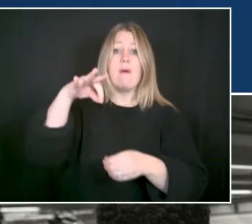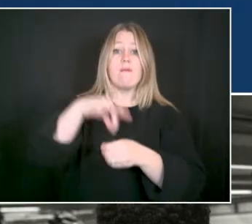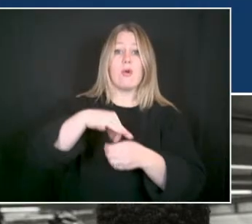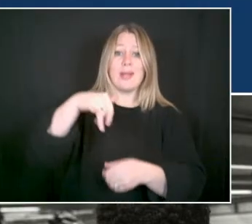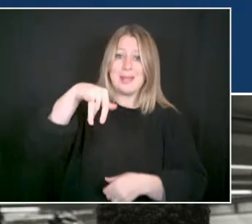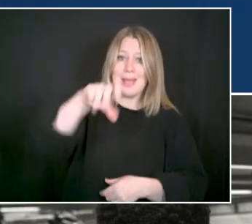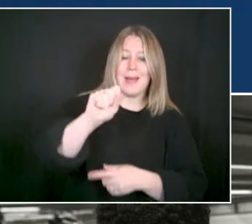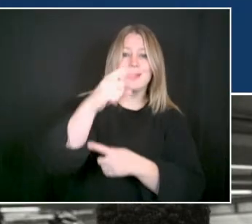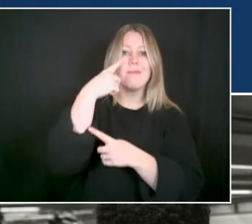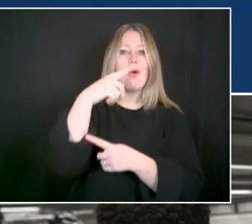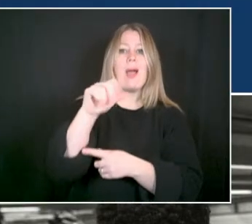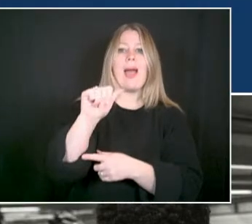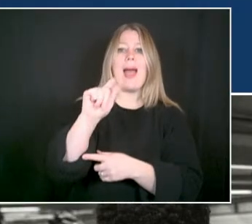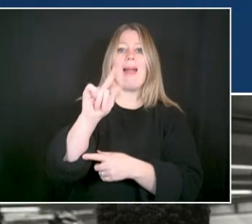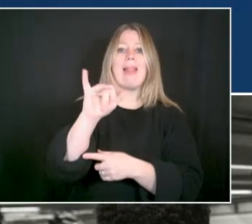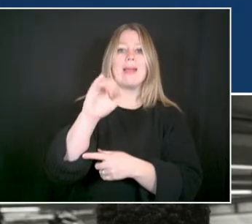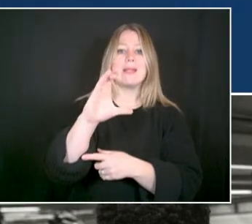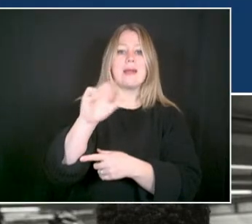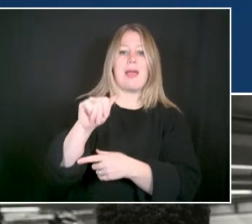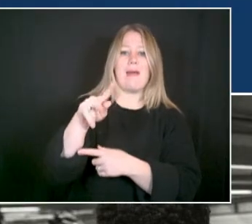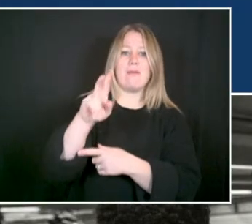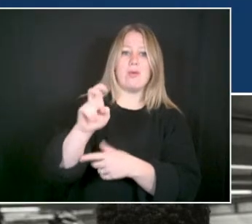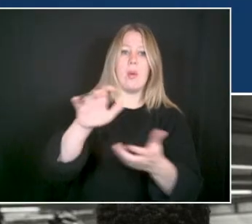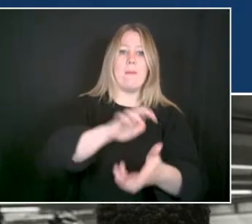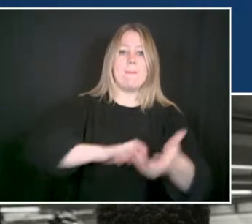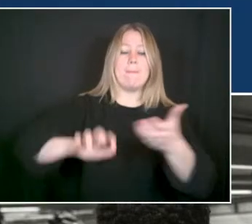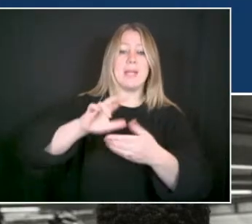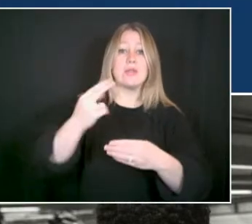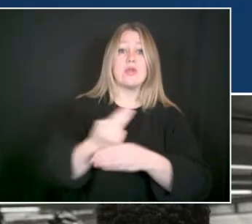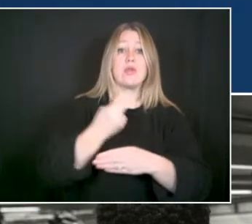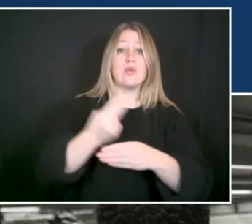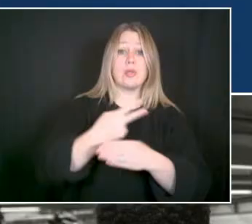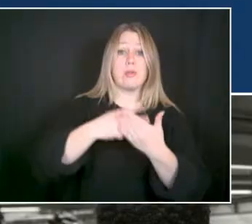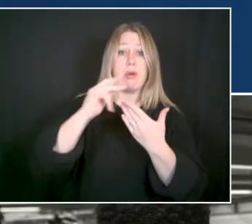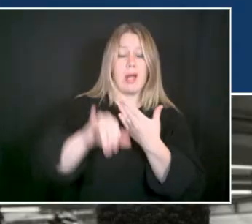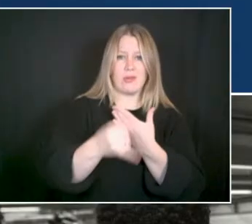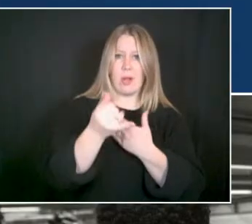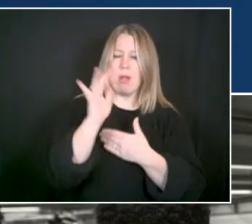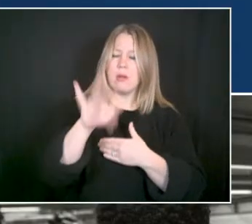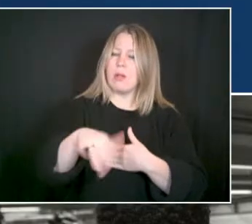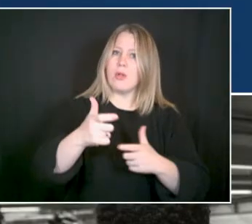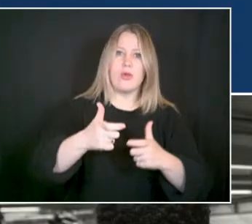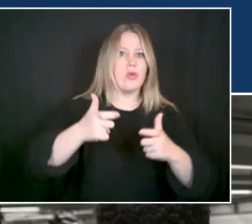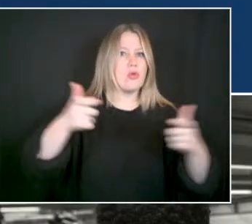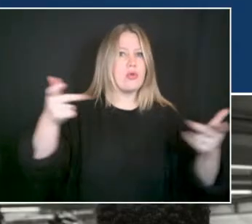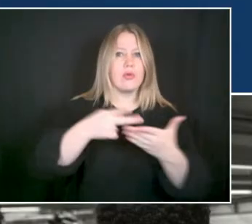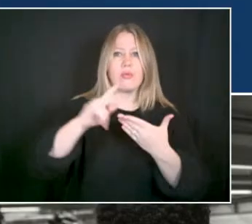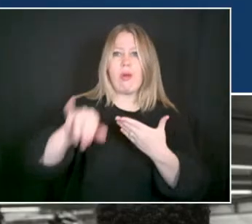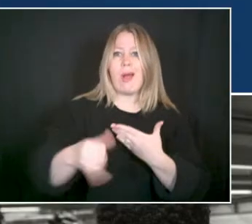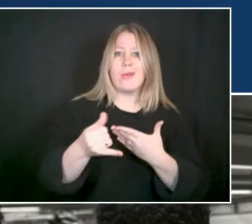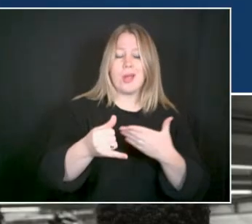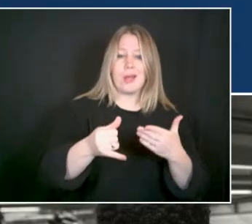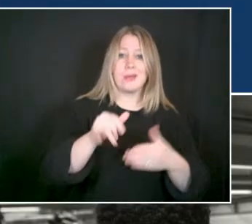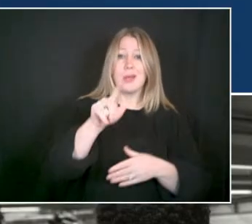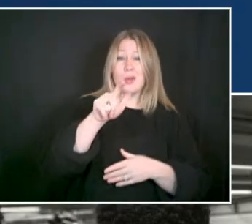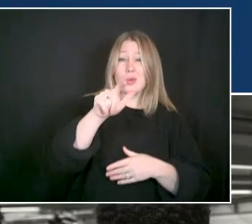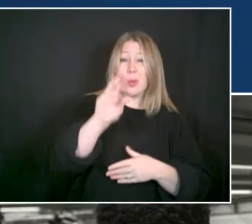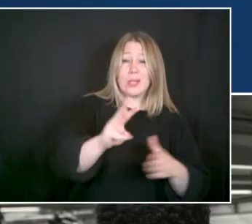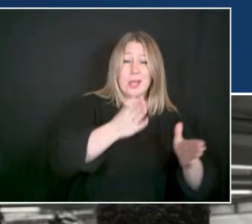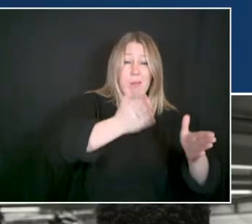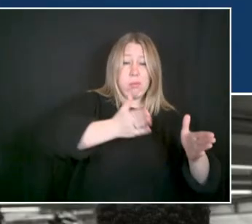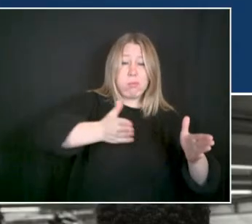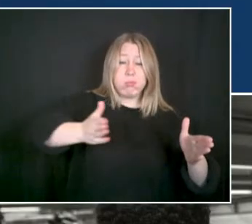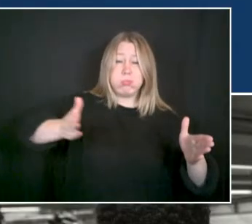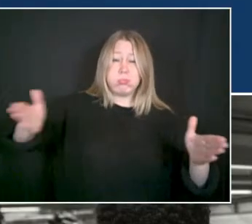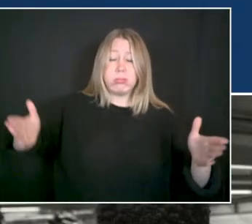is a huge project, 21-block stretch, looking at 4,600 new homes,